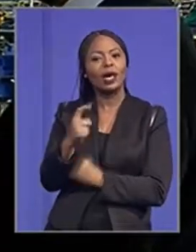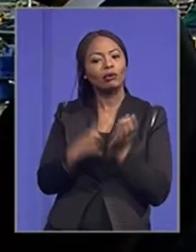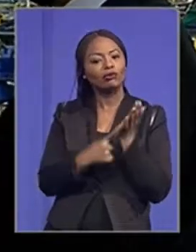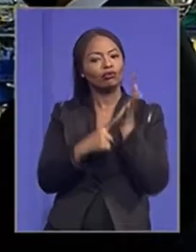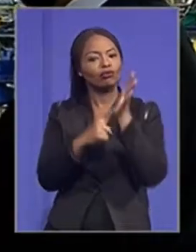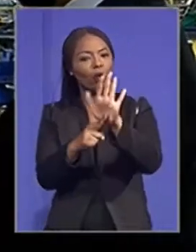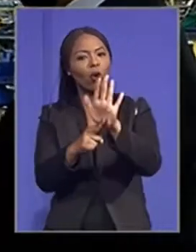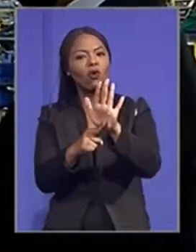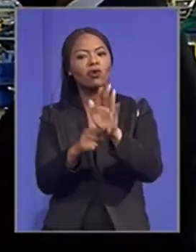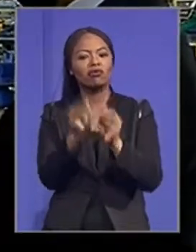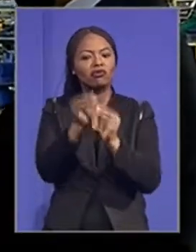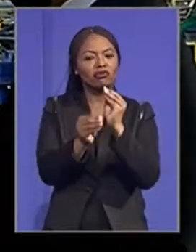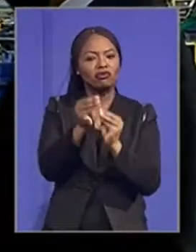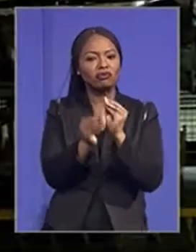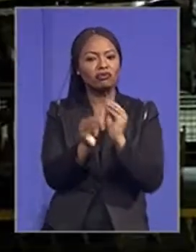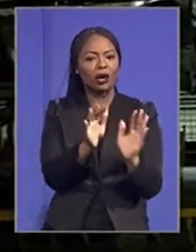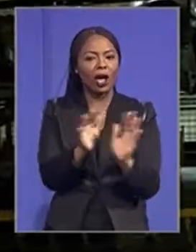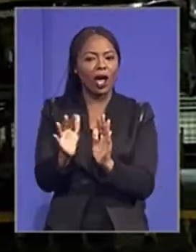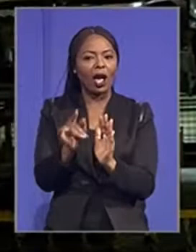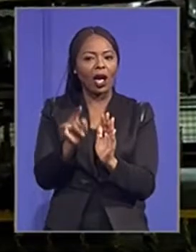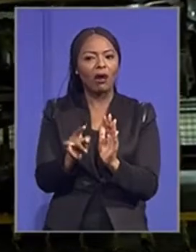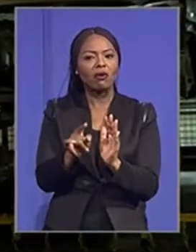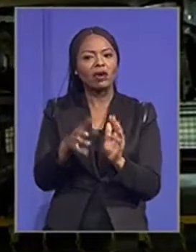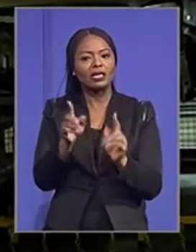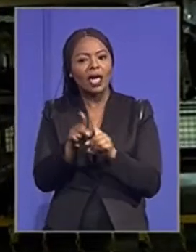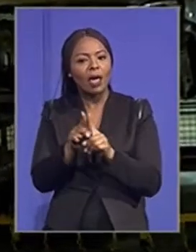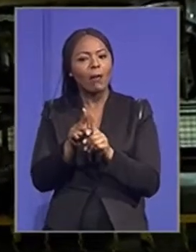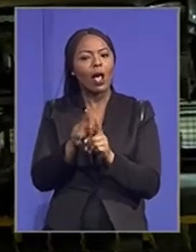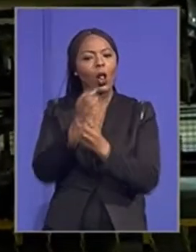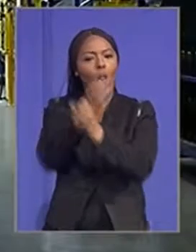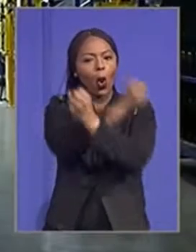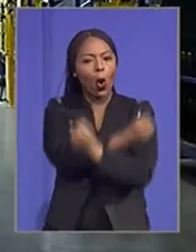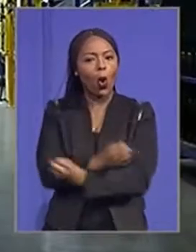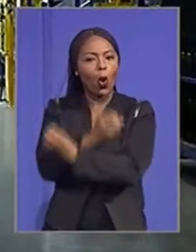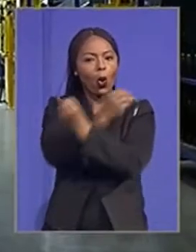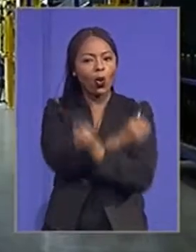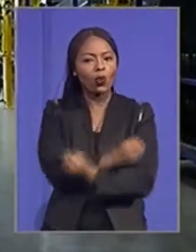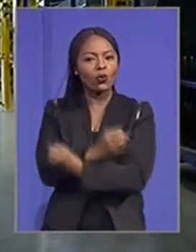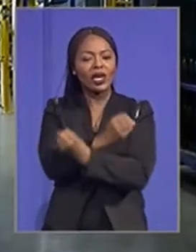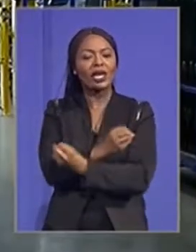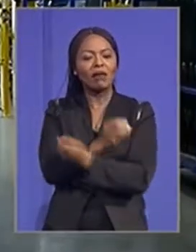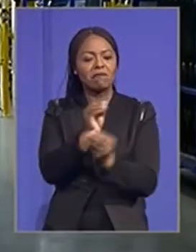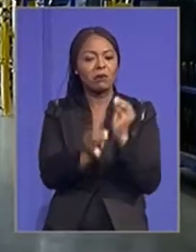ka moetso o mahareng o moholo le dilori polanteng ya Struandale.